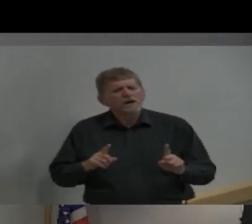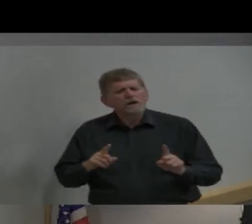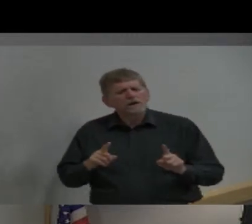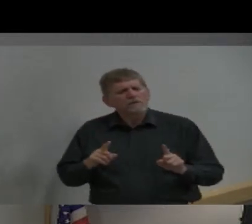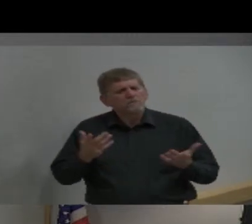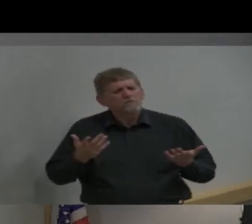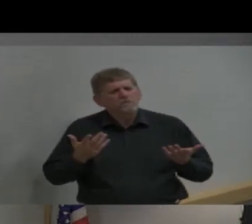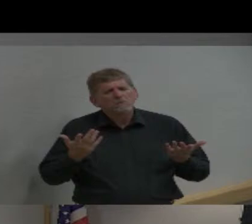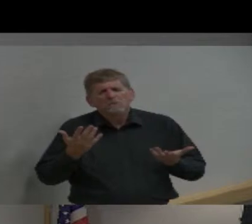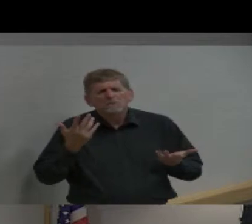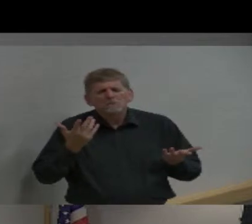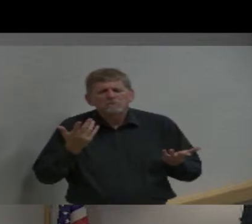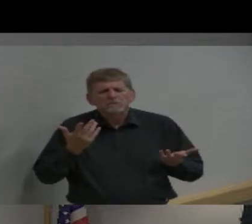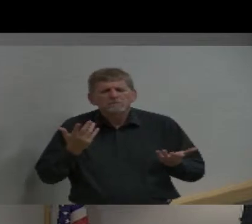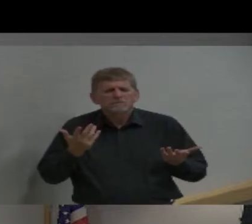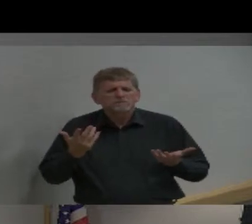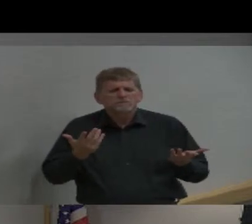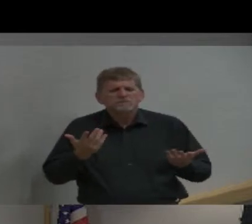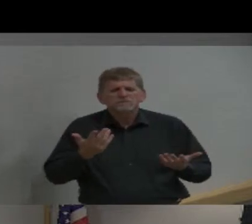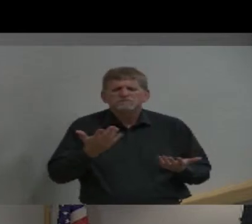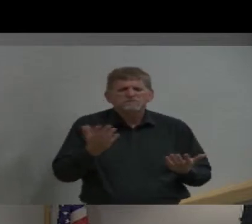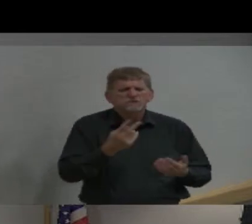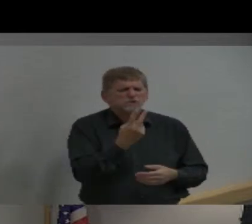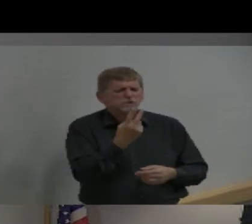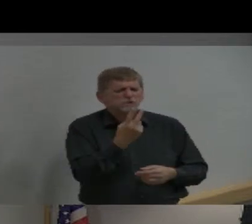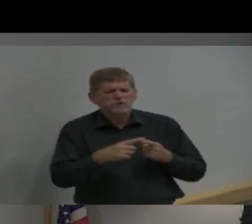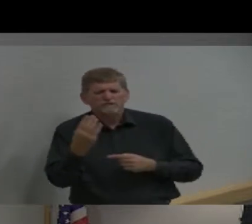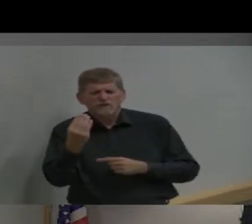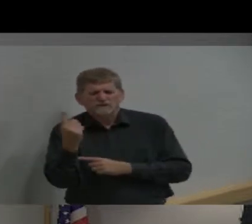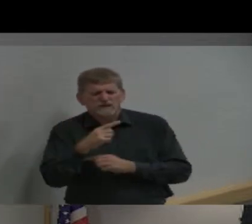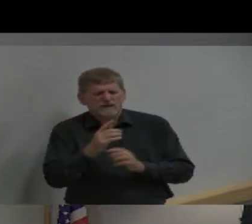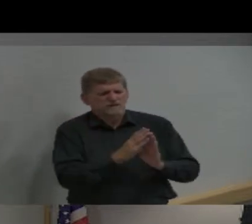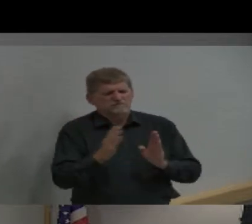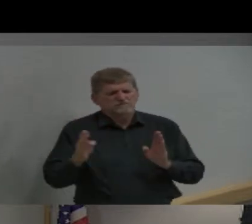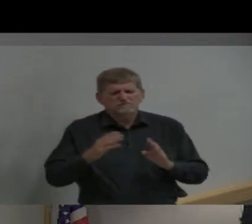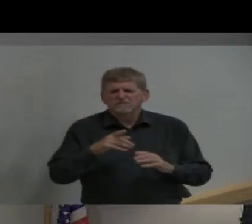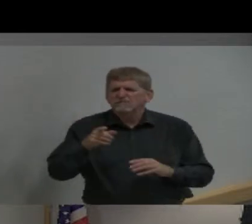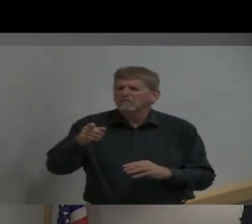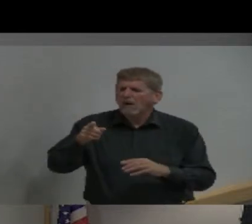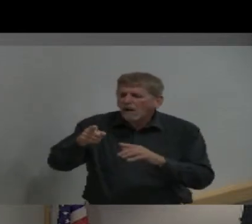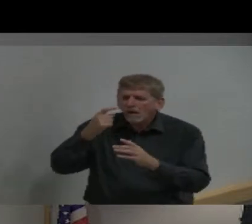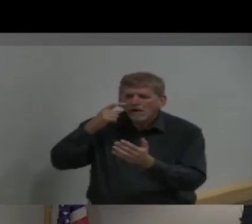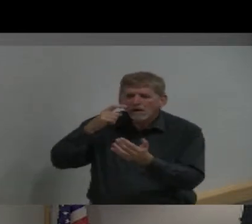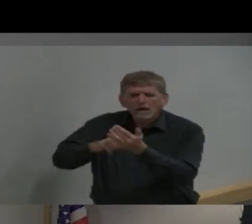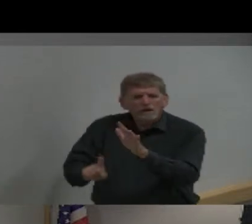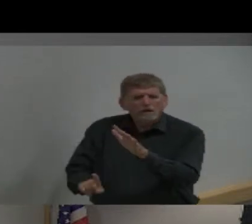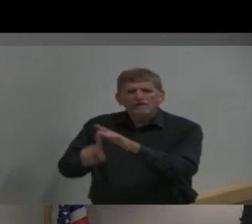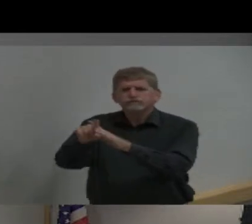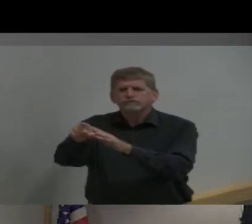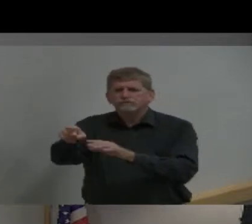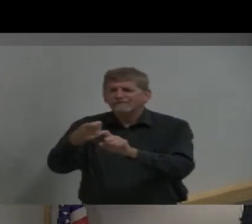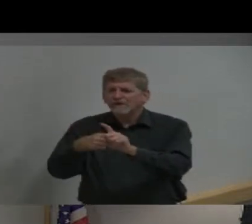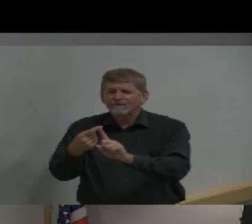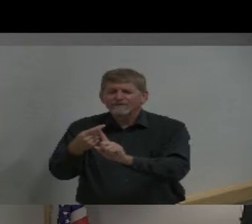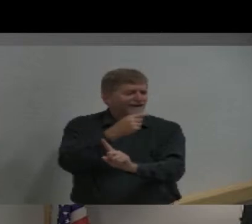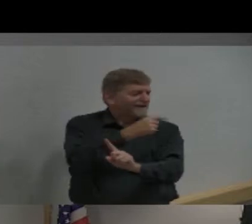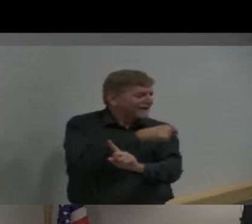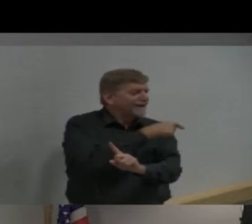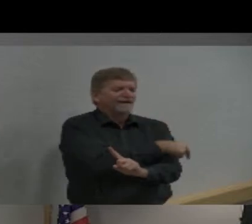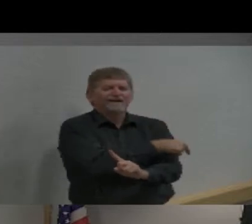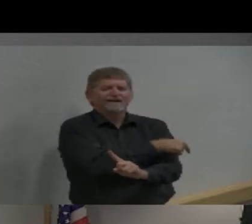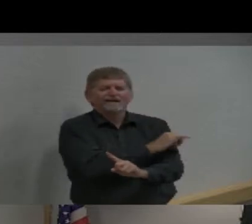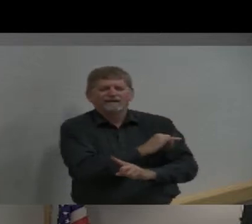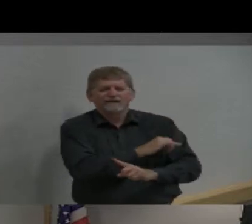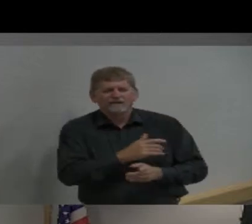and so it would be within reason that we could still see it in the next 4 to 5 days. So I can't say with certainty that we won't see a bump from